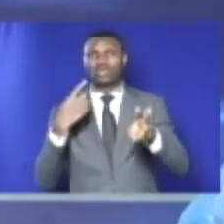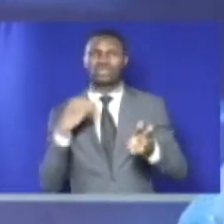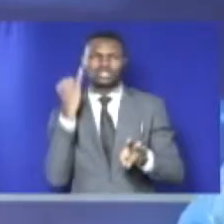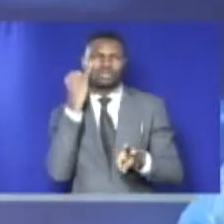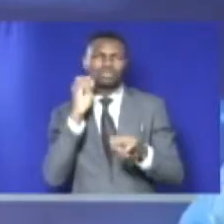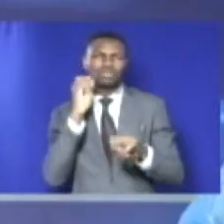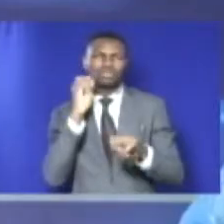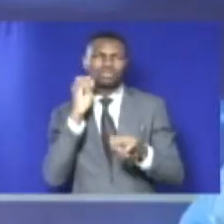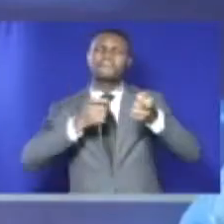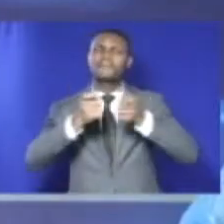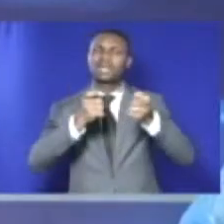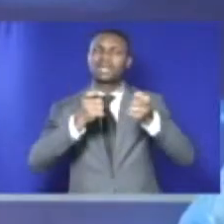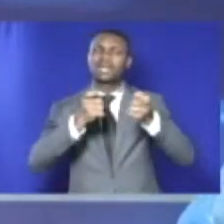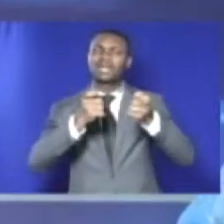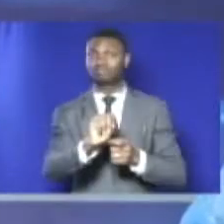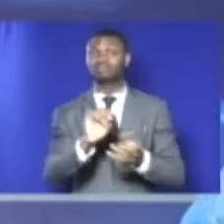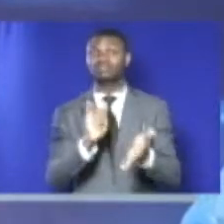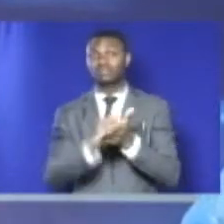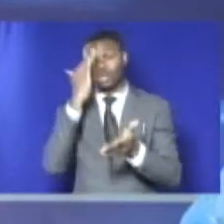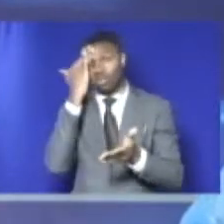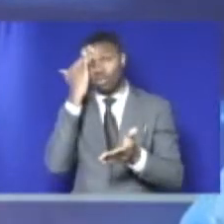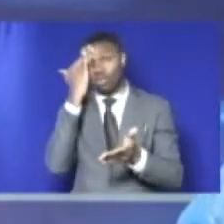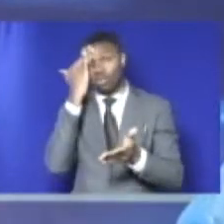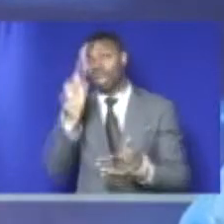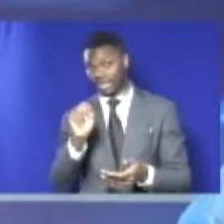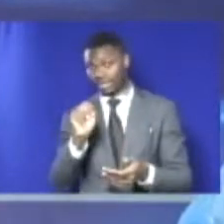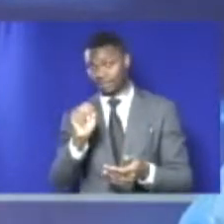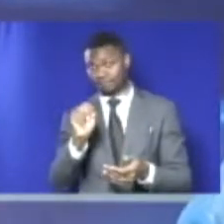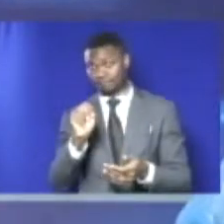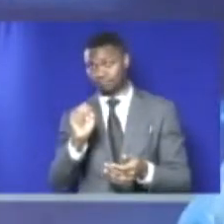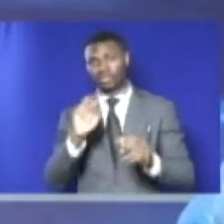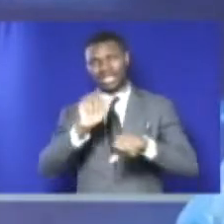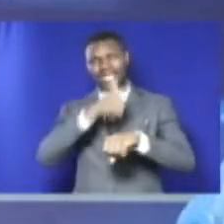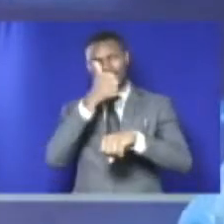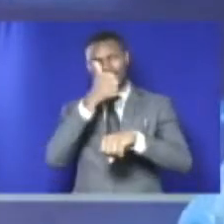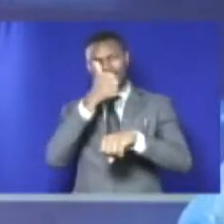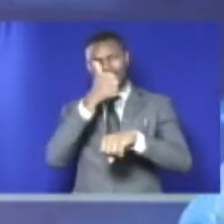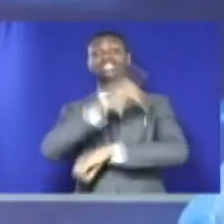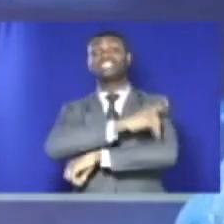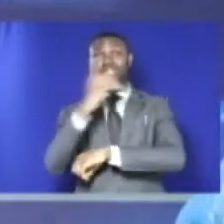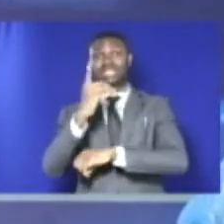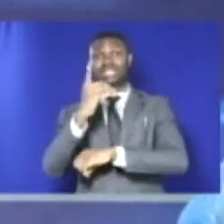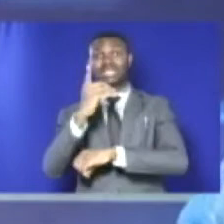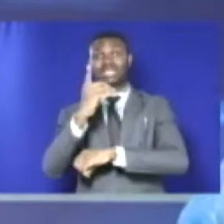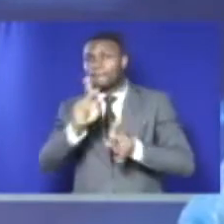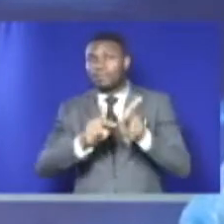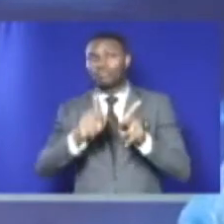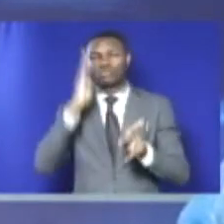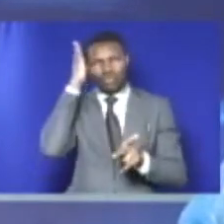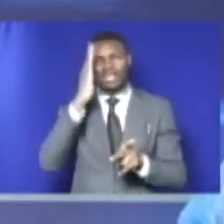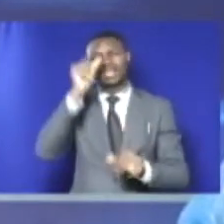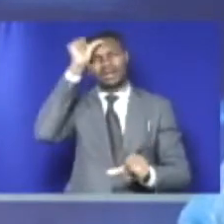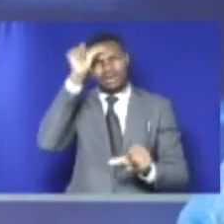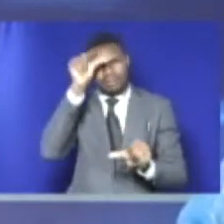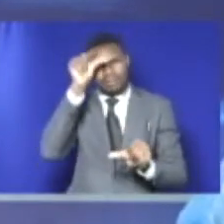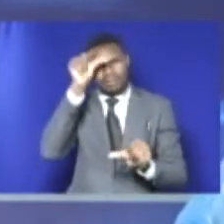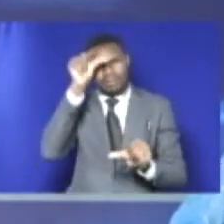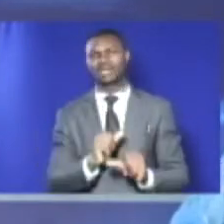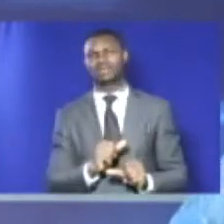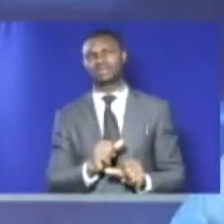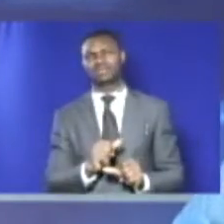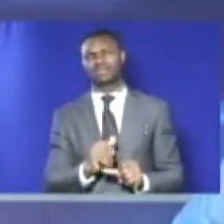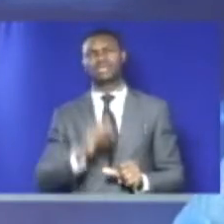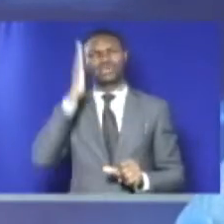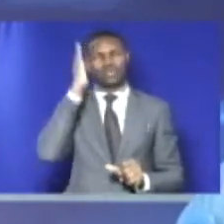the United Nations just call this day so that people will recall, people will